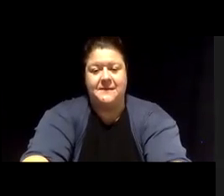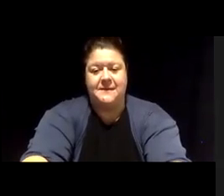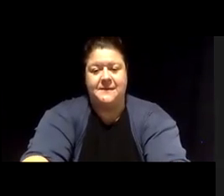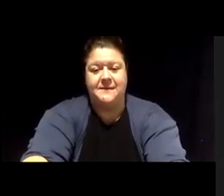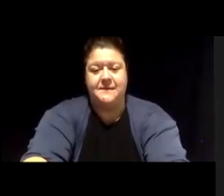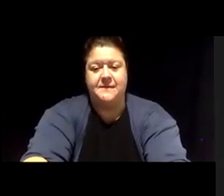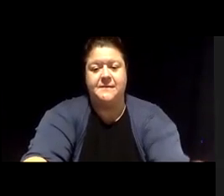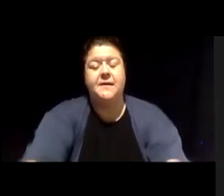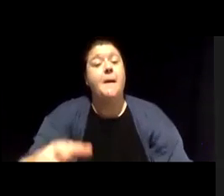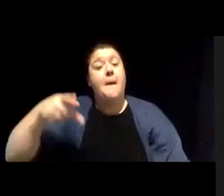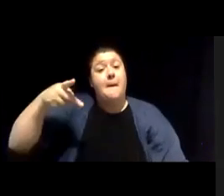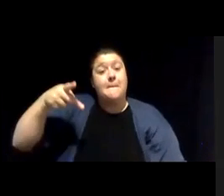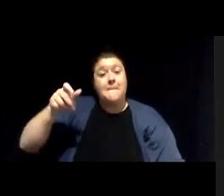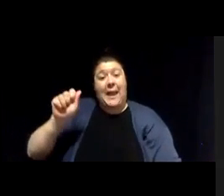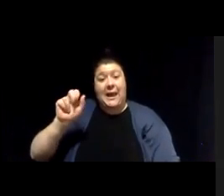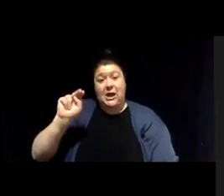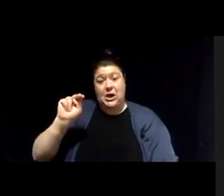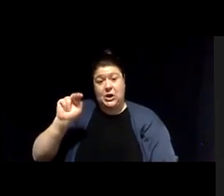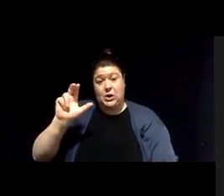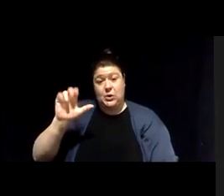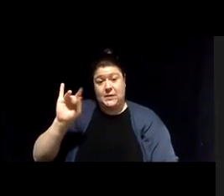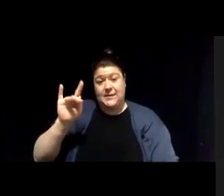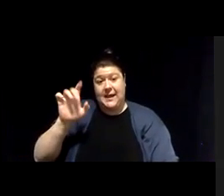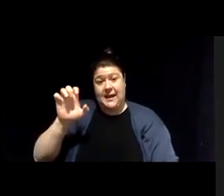Pancreatitis or inflammation in the pancreas.